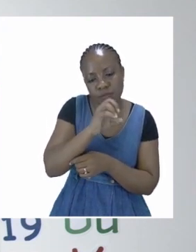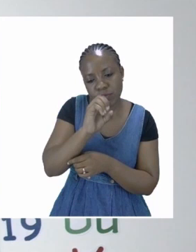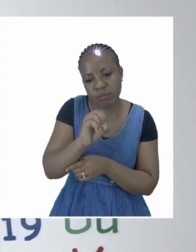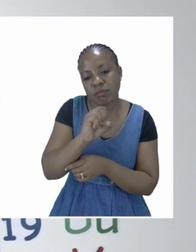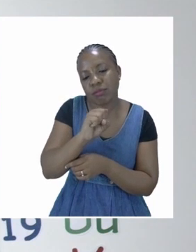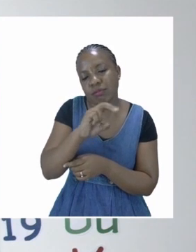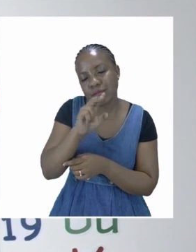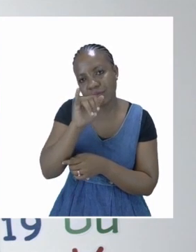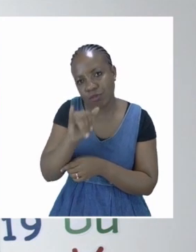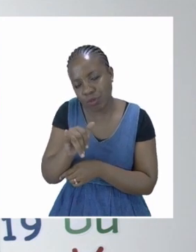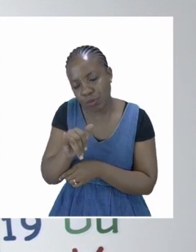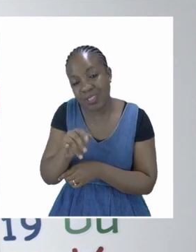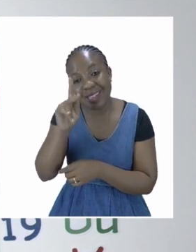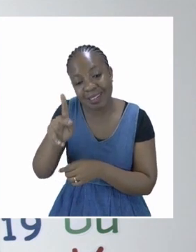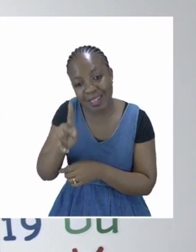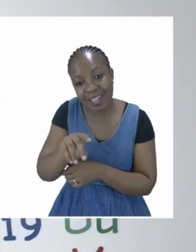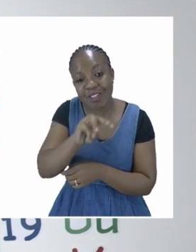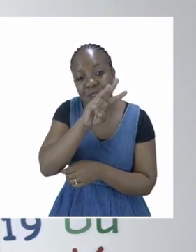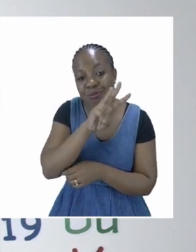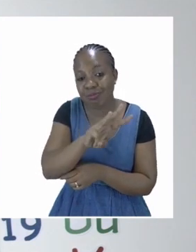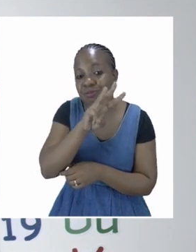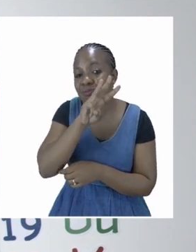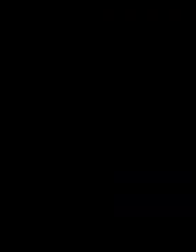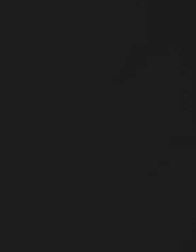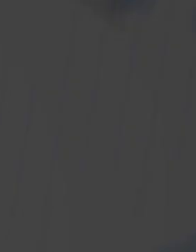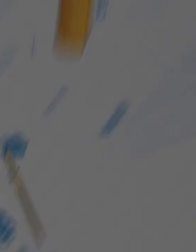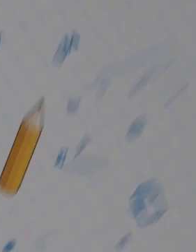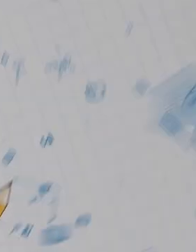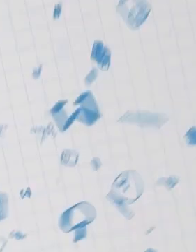our website, Zacky Online.